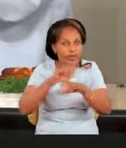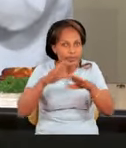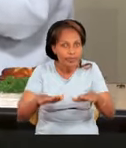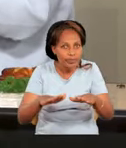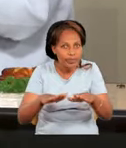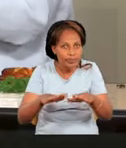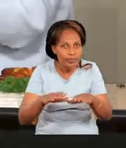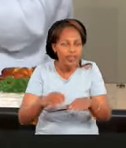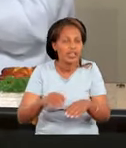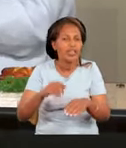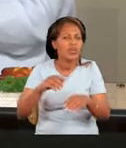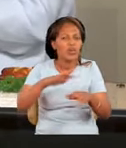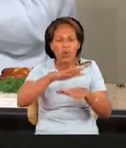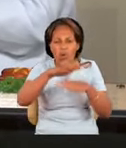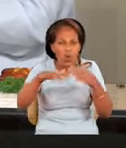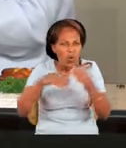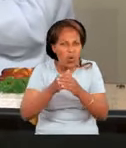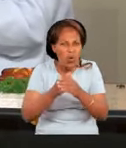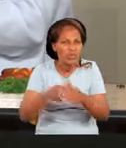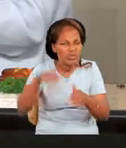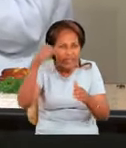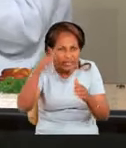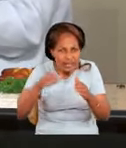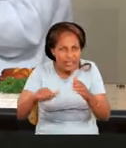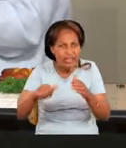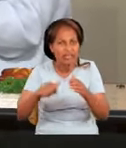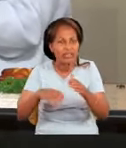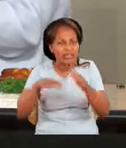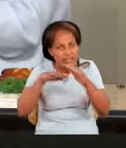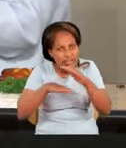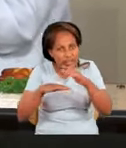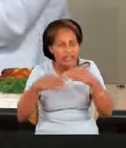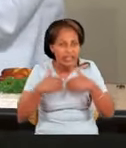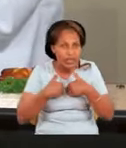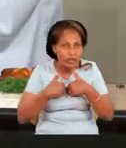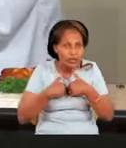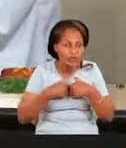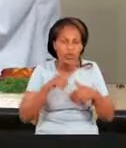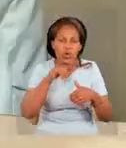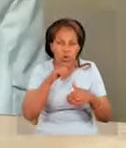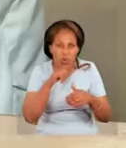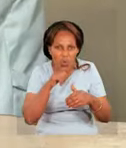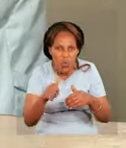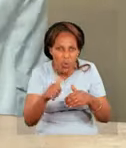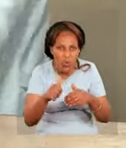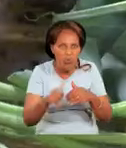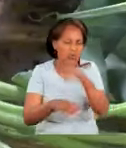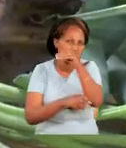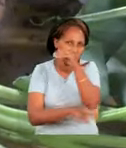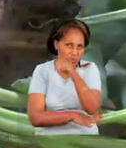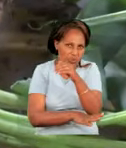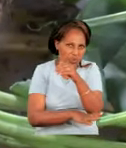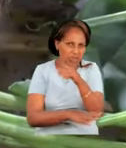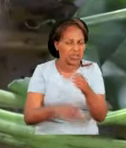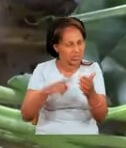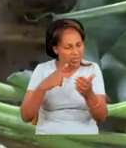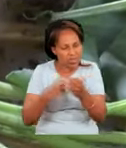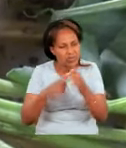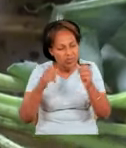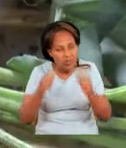everything under the ground is not necessarily a root. It can be a stem, it can be